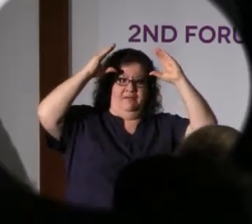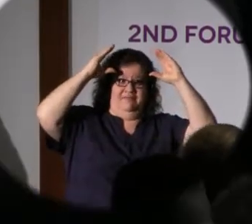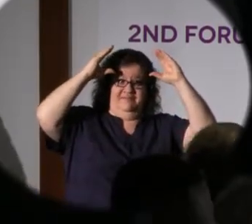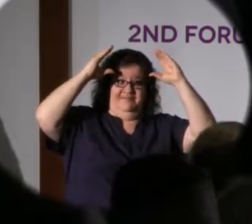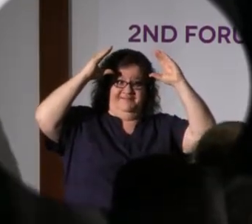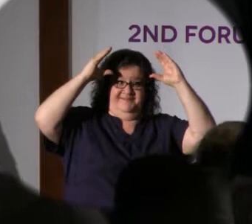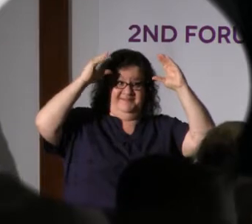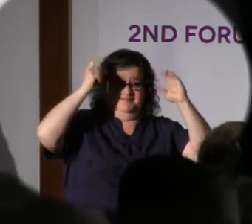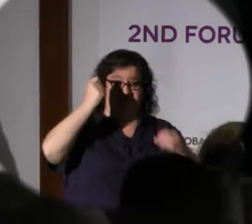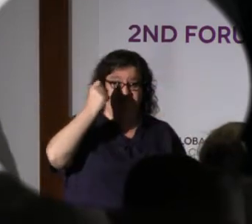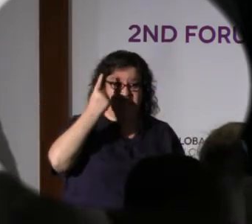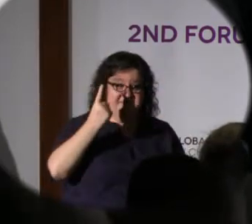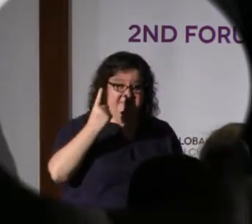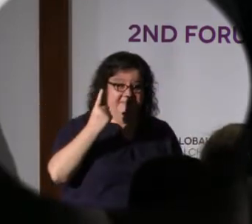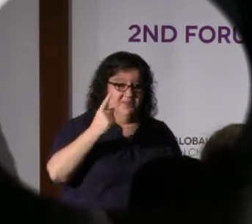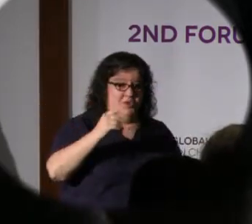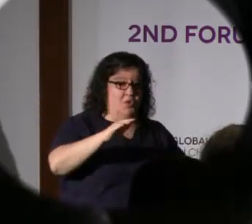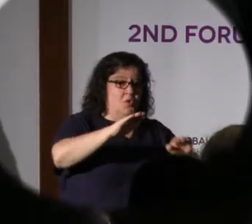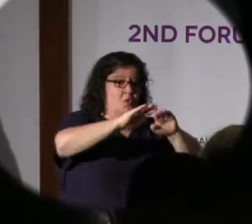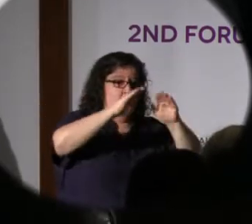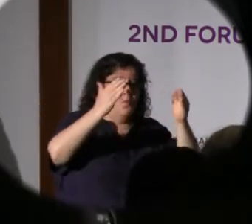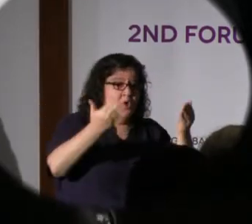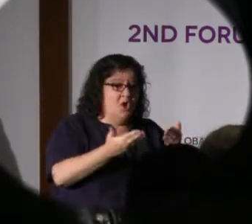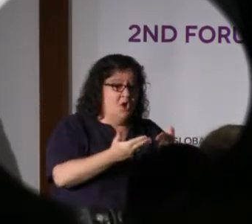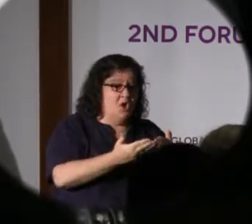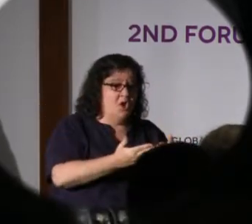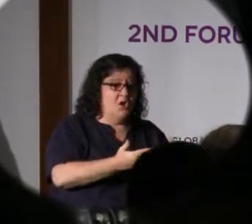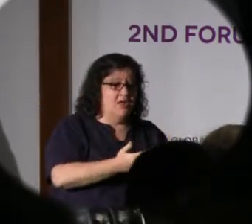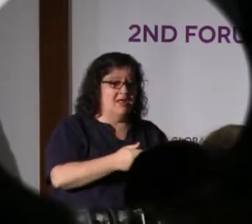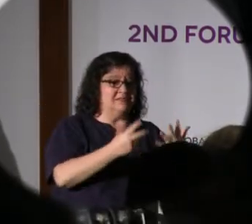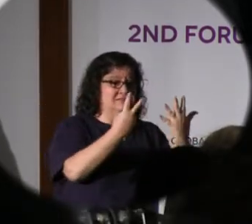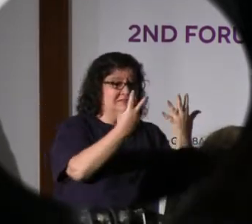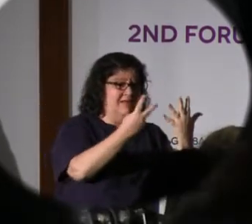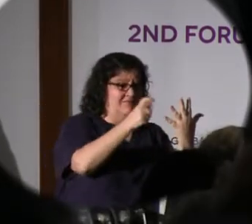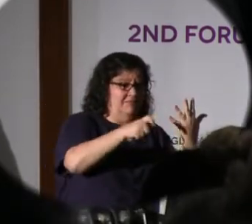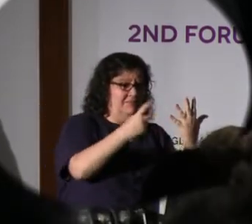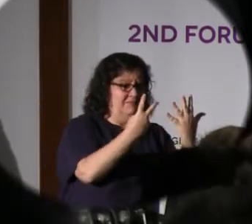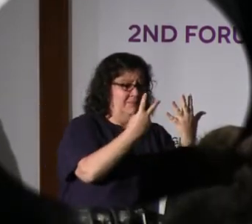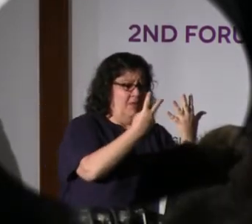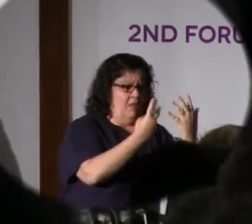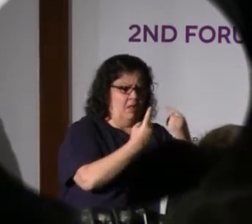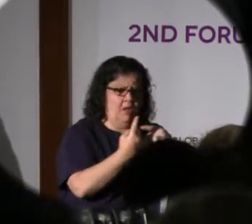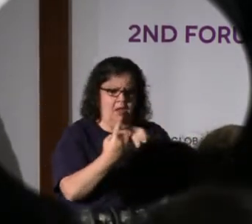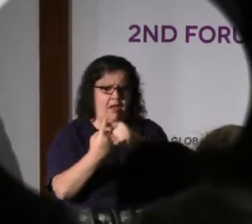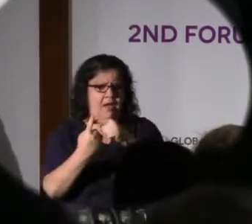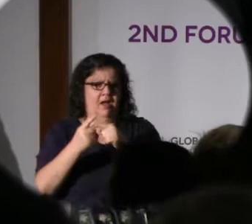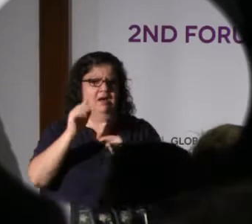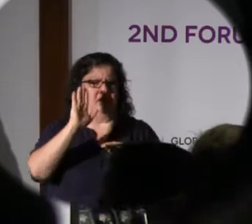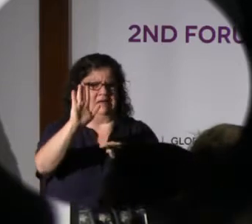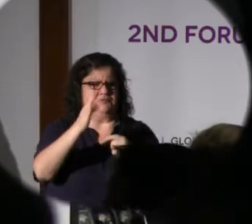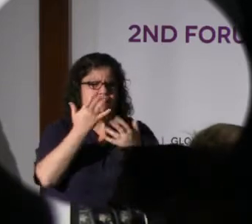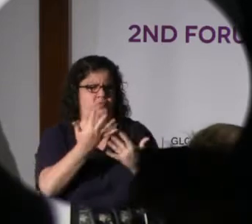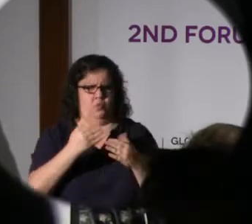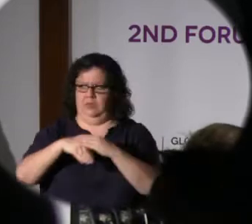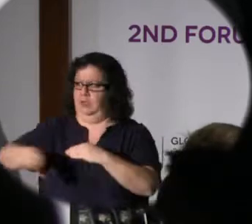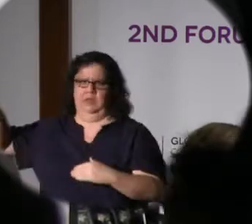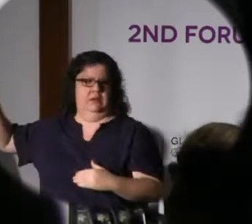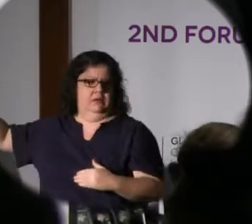of the world's population, 1 billion people calling on